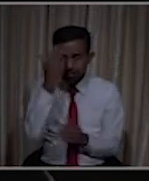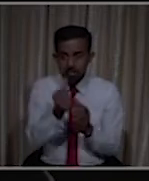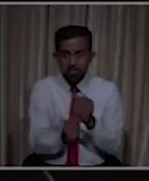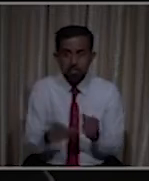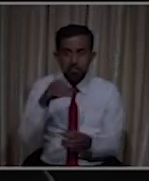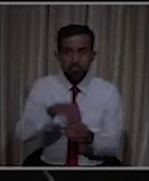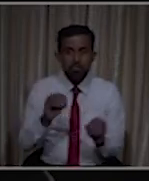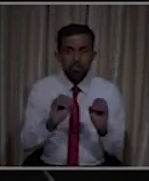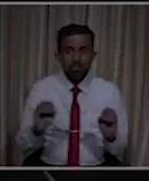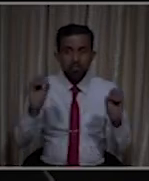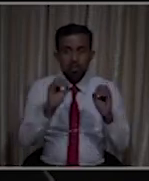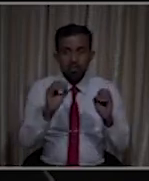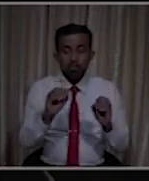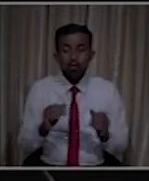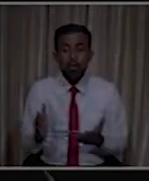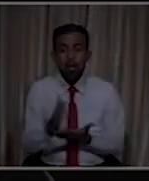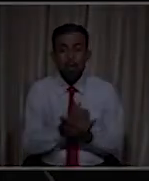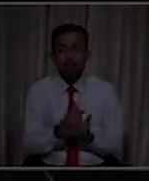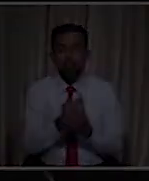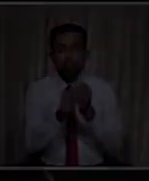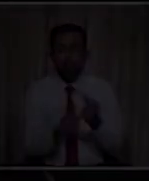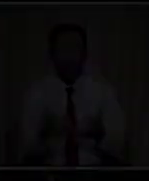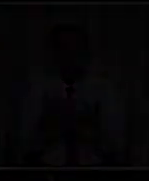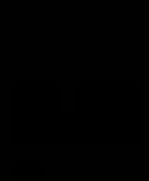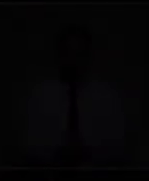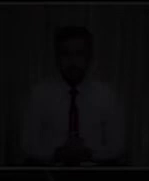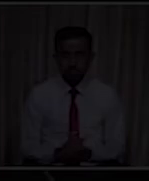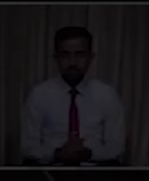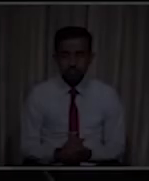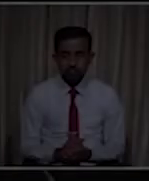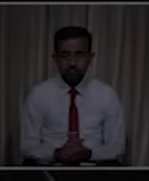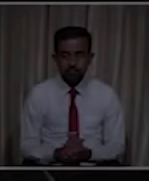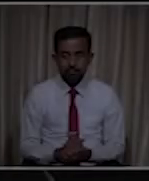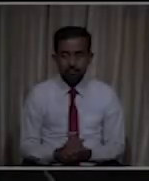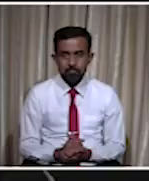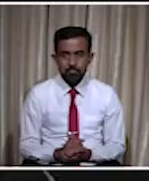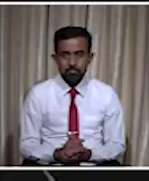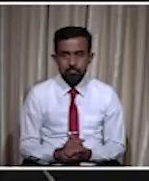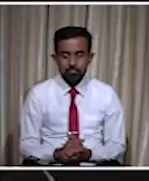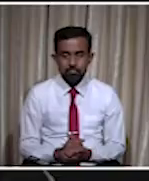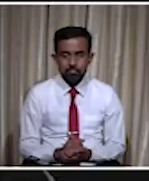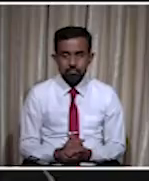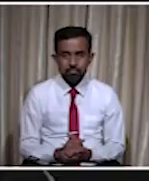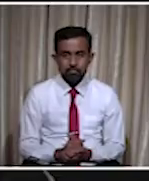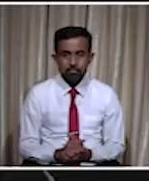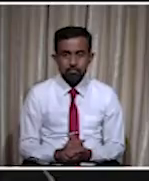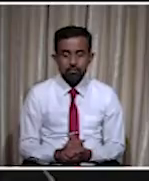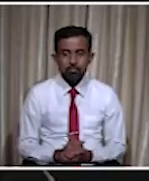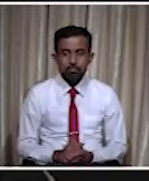people. And such was the action of the former president. At the very